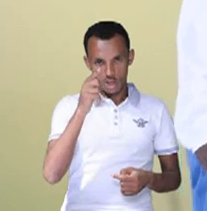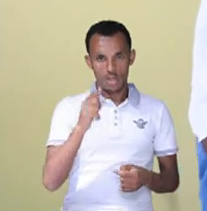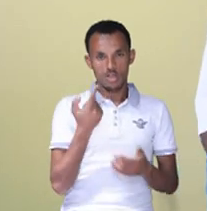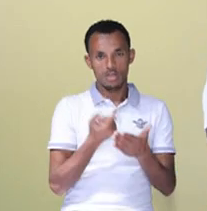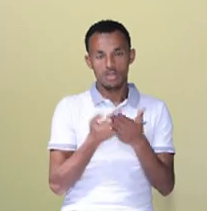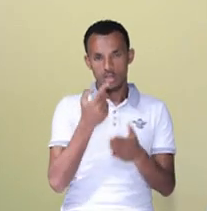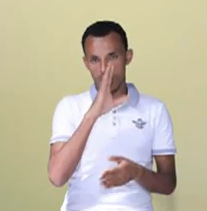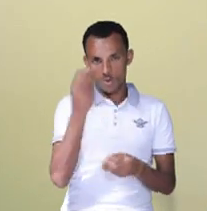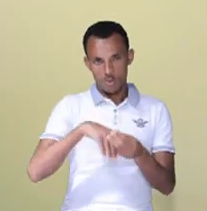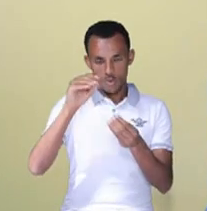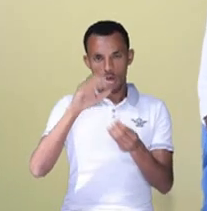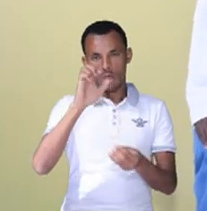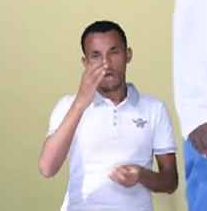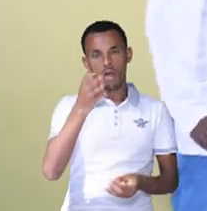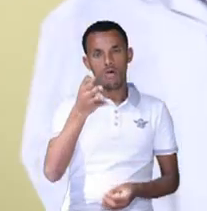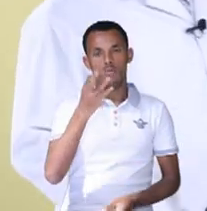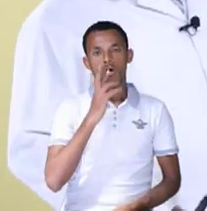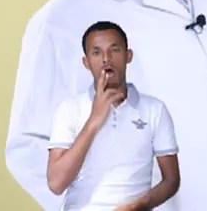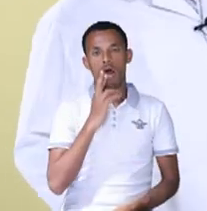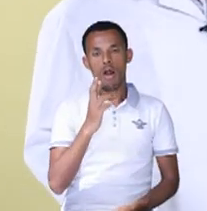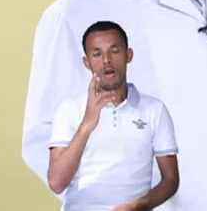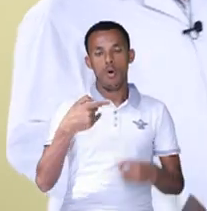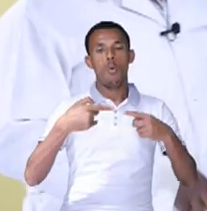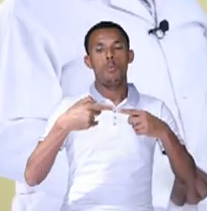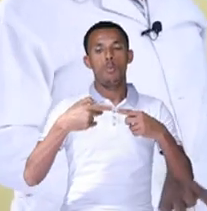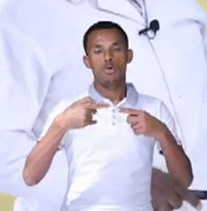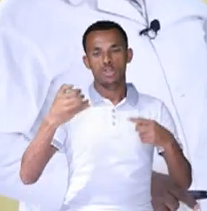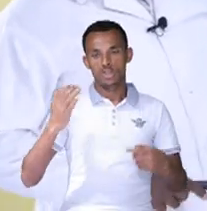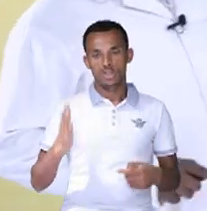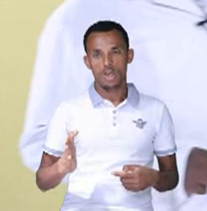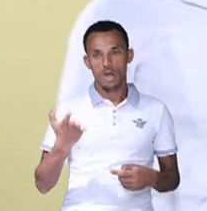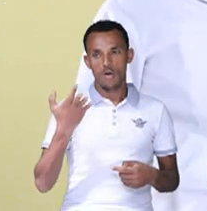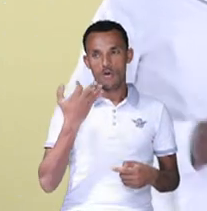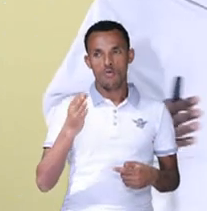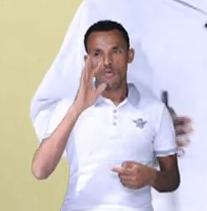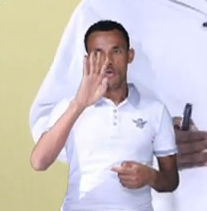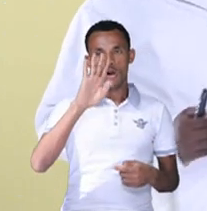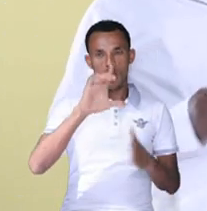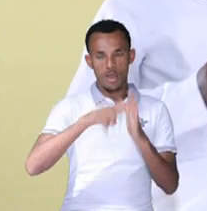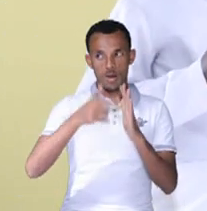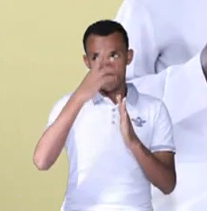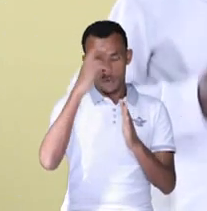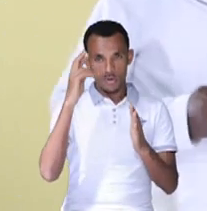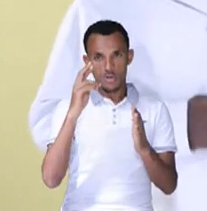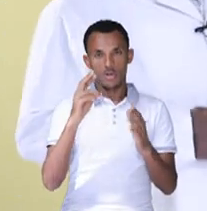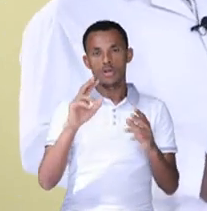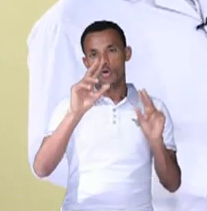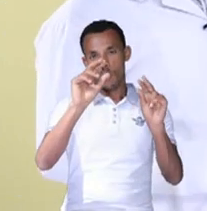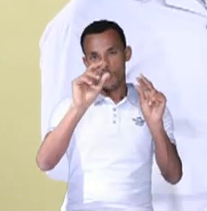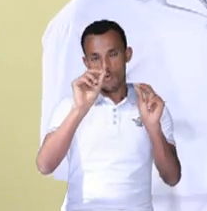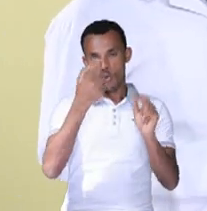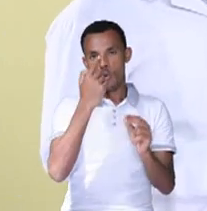this one, and also EF are opposite side of the quadrilateral because has no